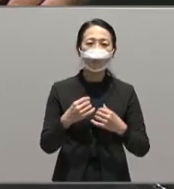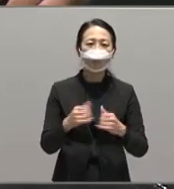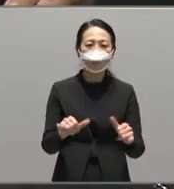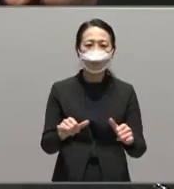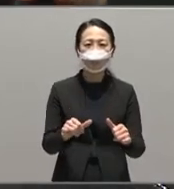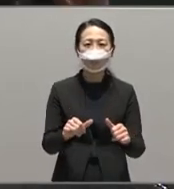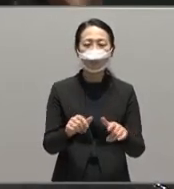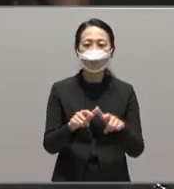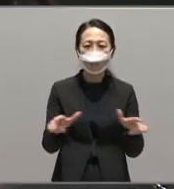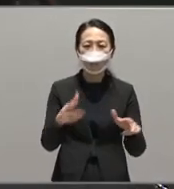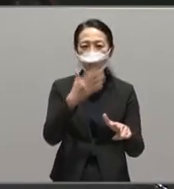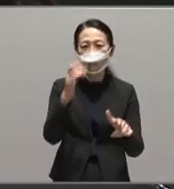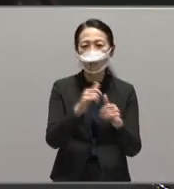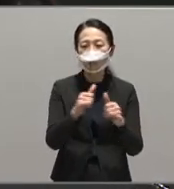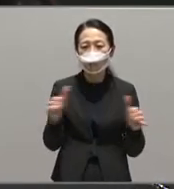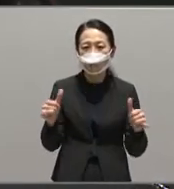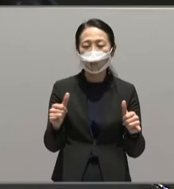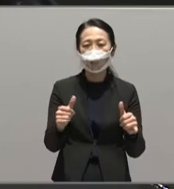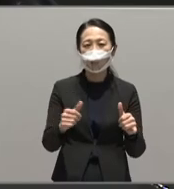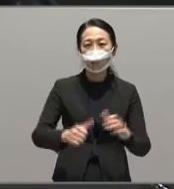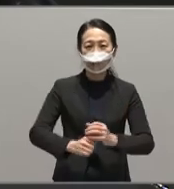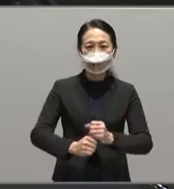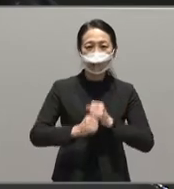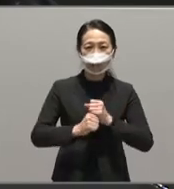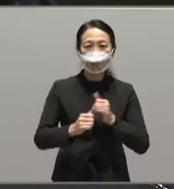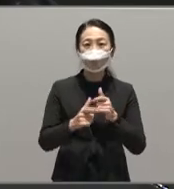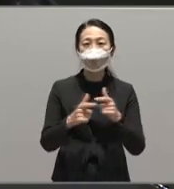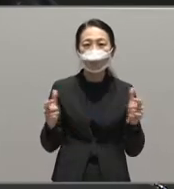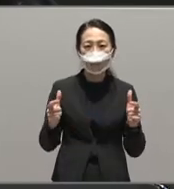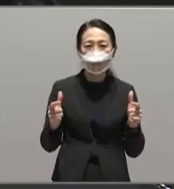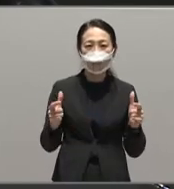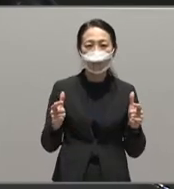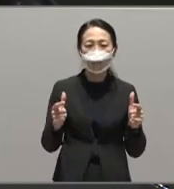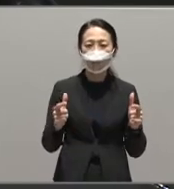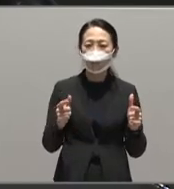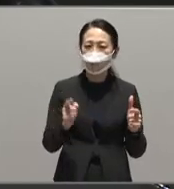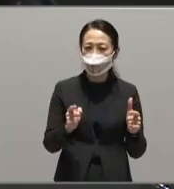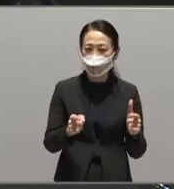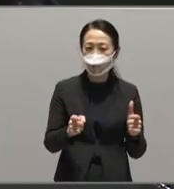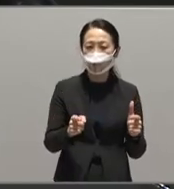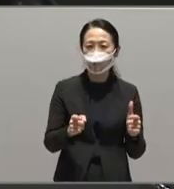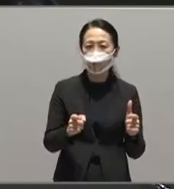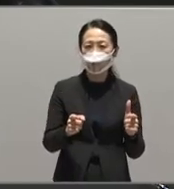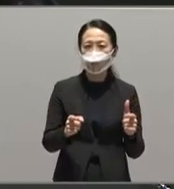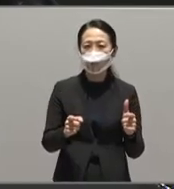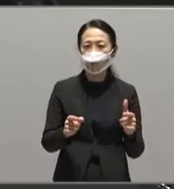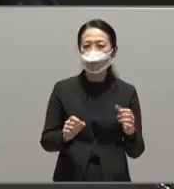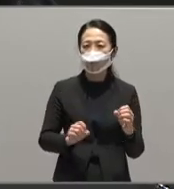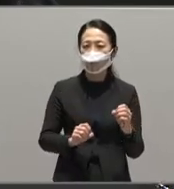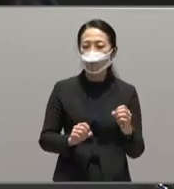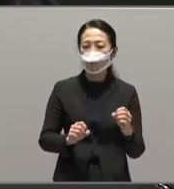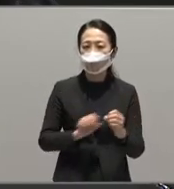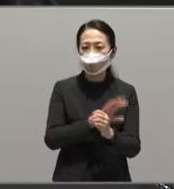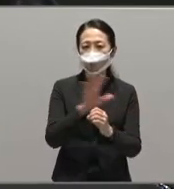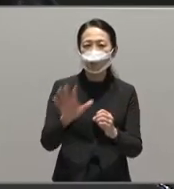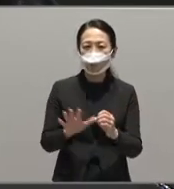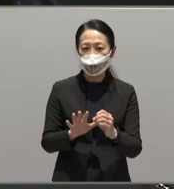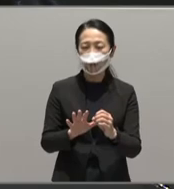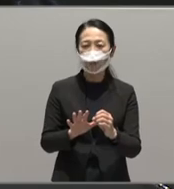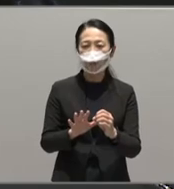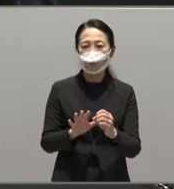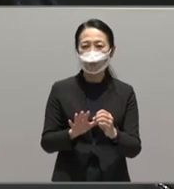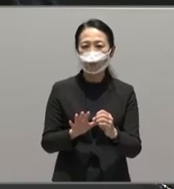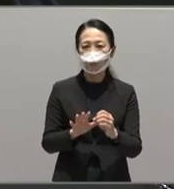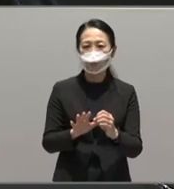2021, we saw the first time in a long time an increase in the number of suicides, especially among young women.